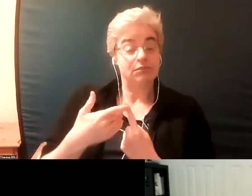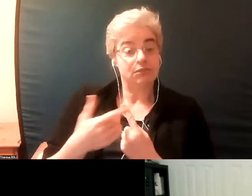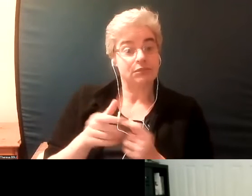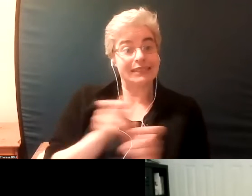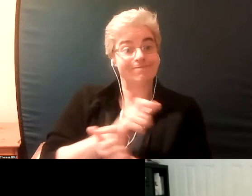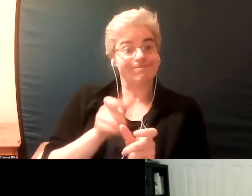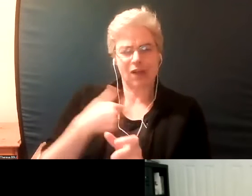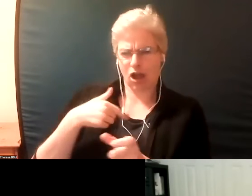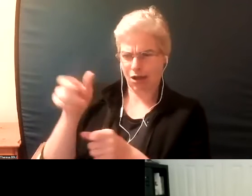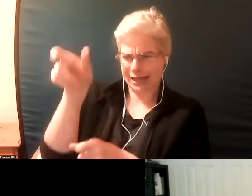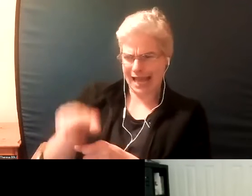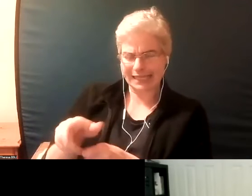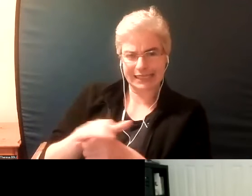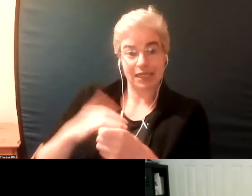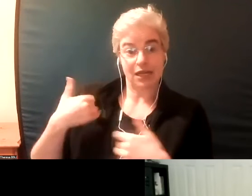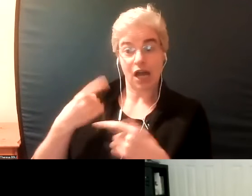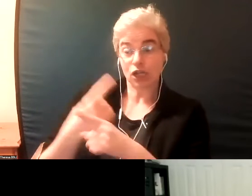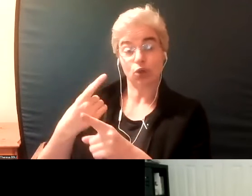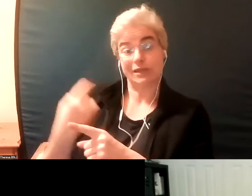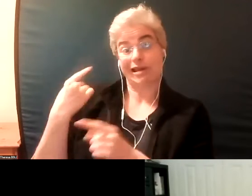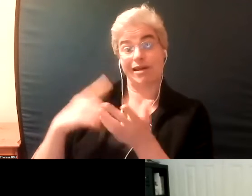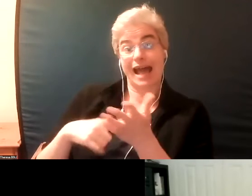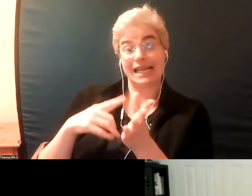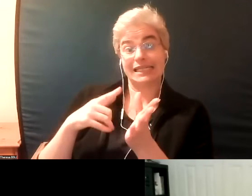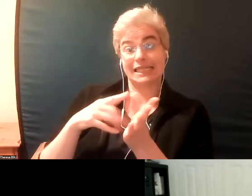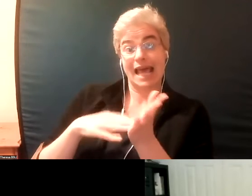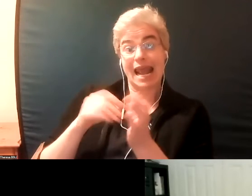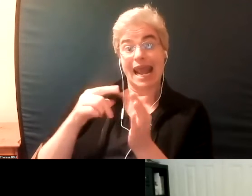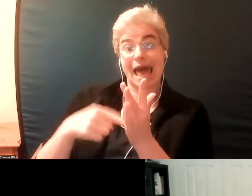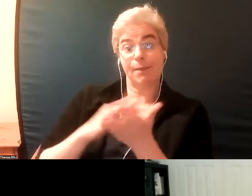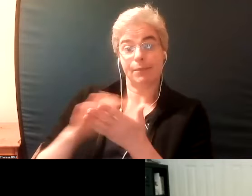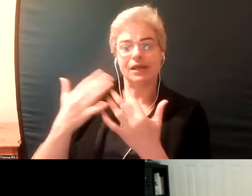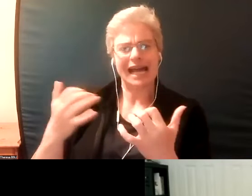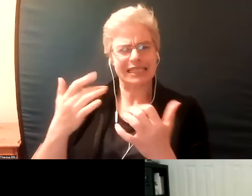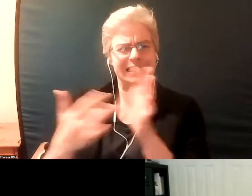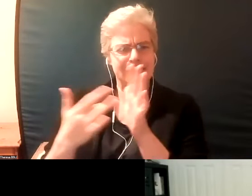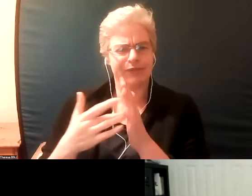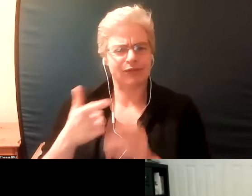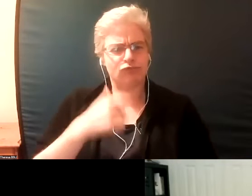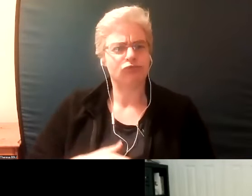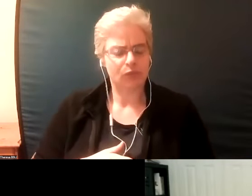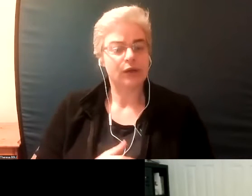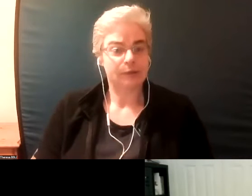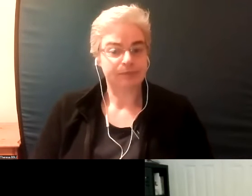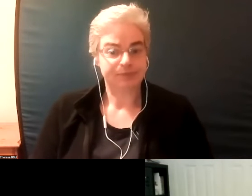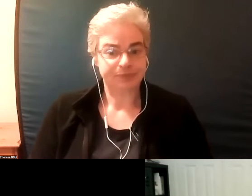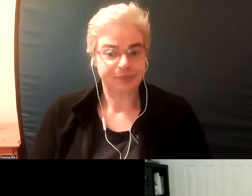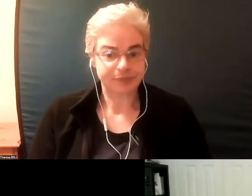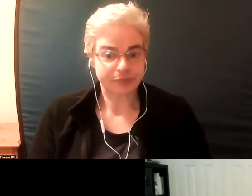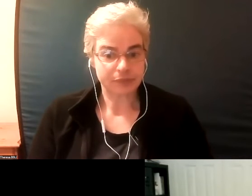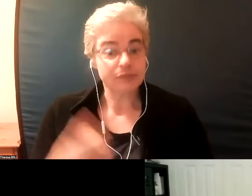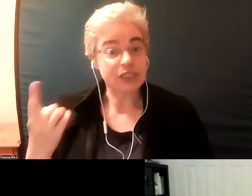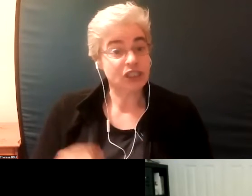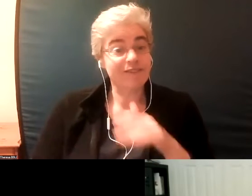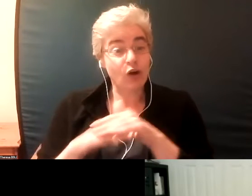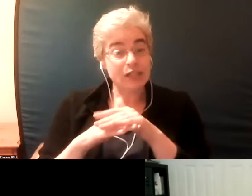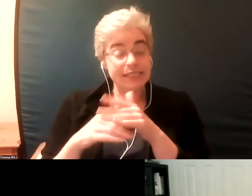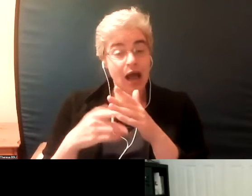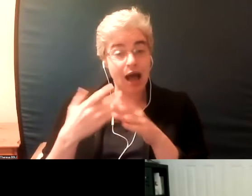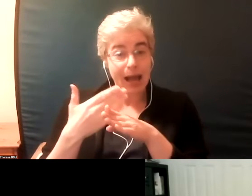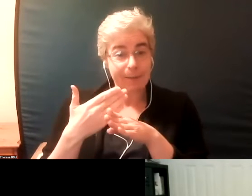interesting. I spoke to her at the Lambeth Conference this year. She has a very significant role prior to ordination and full-time ministry, and for